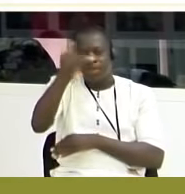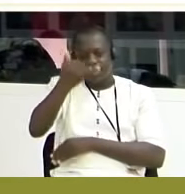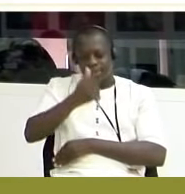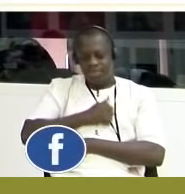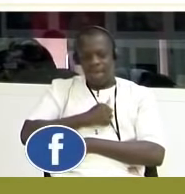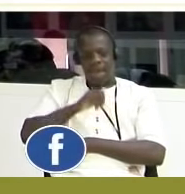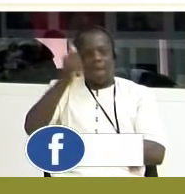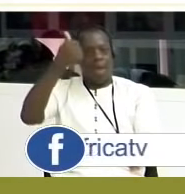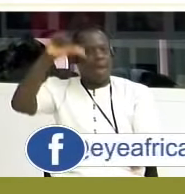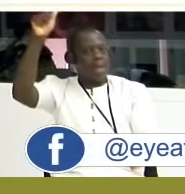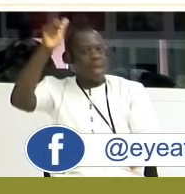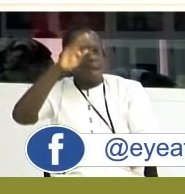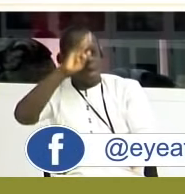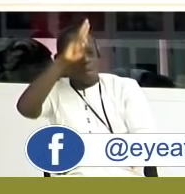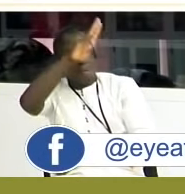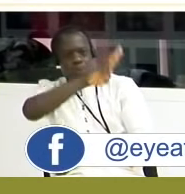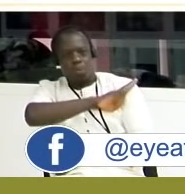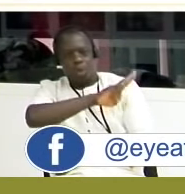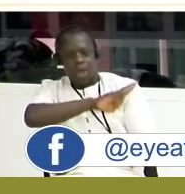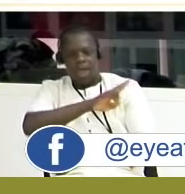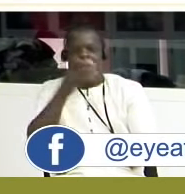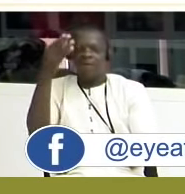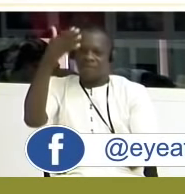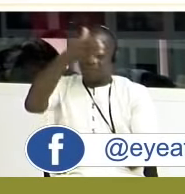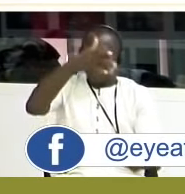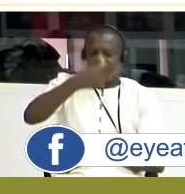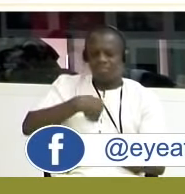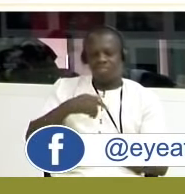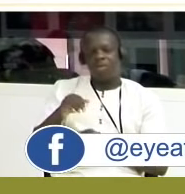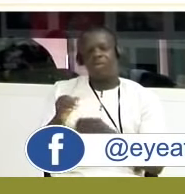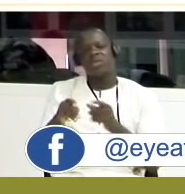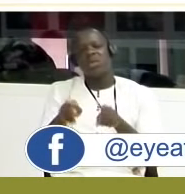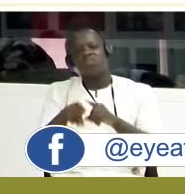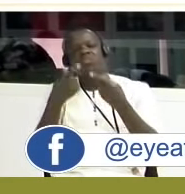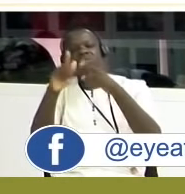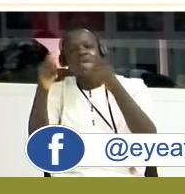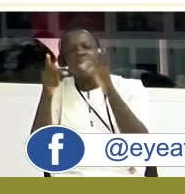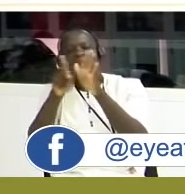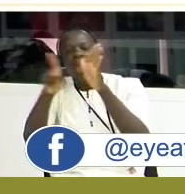me. He was the one bringing the provisions for me.